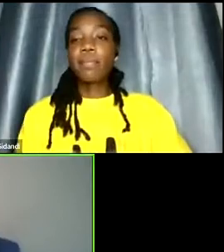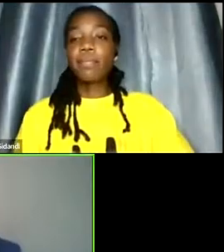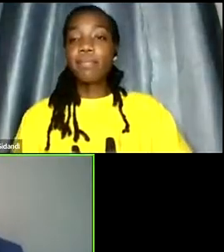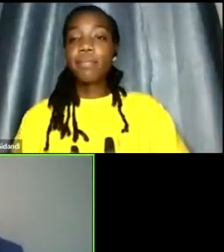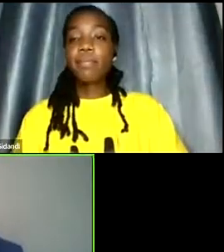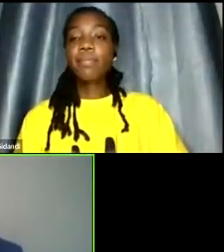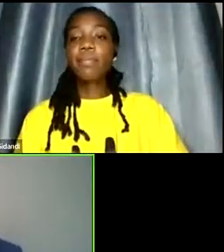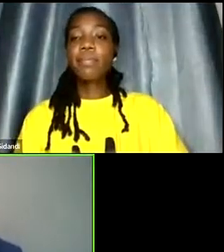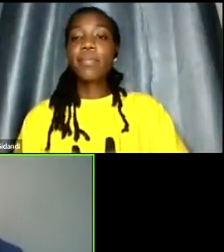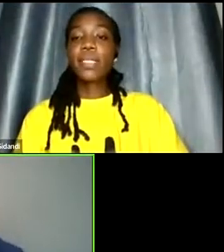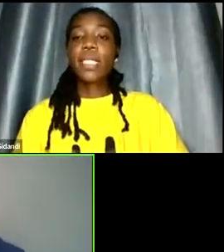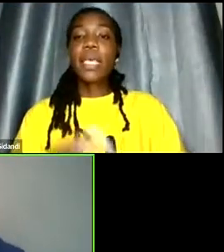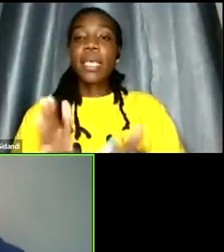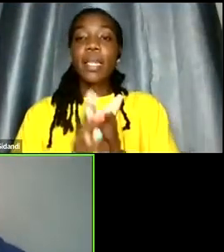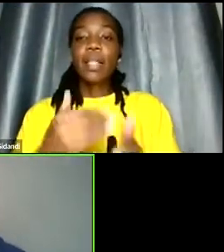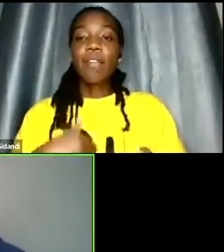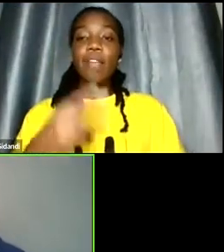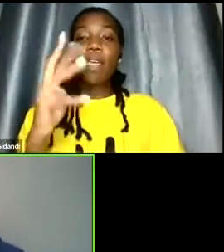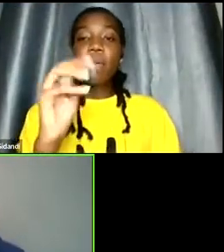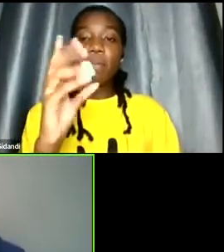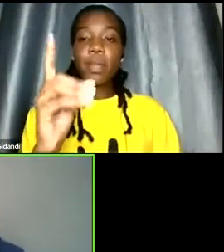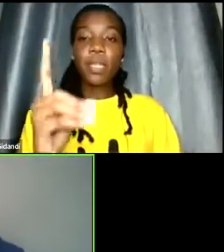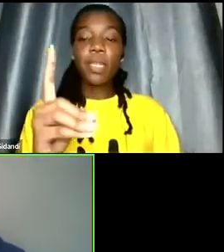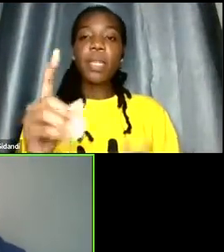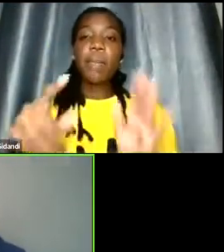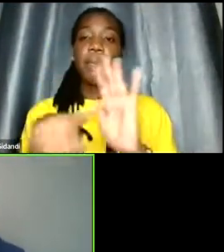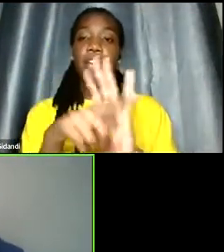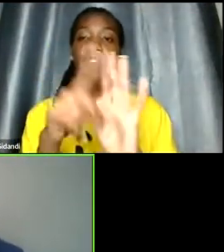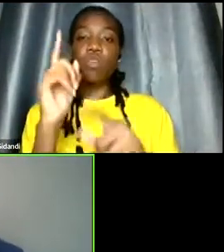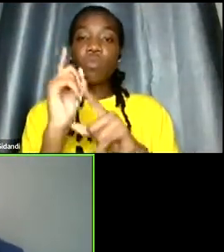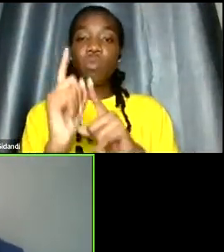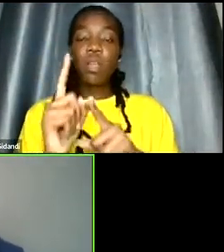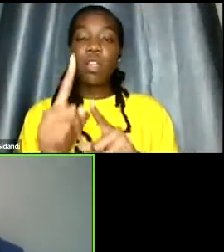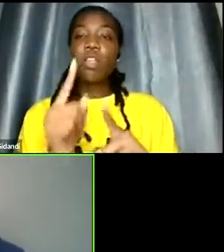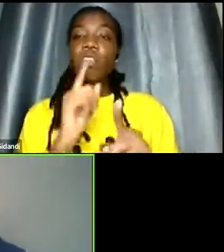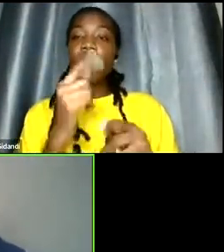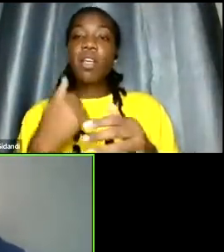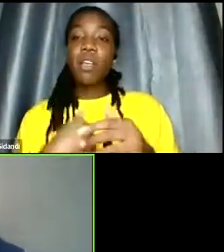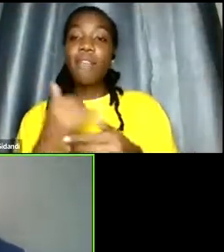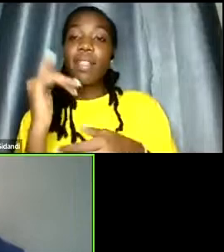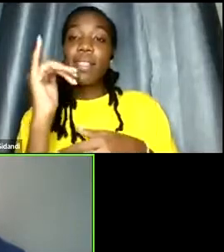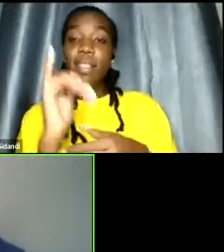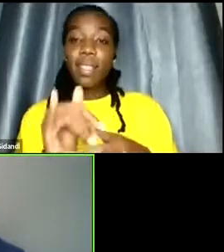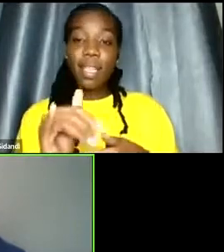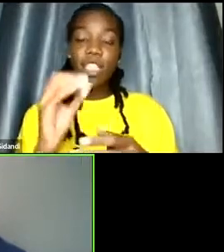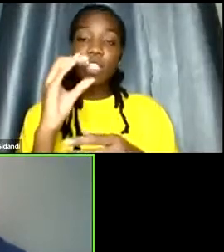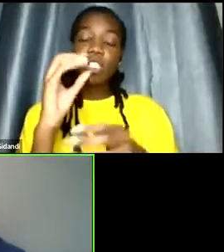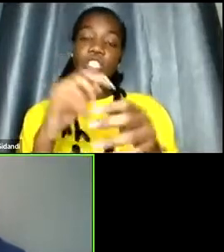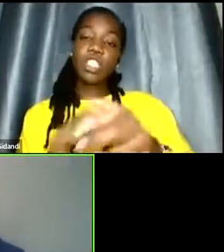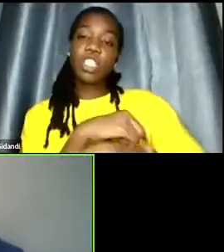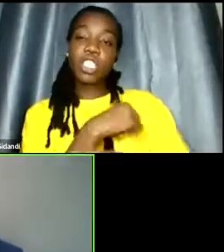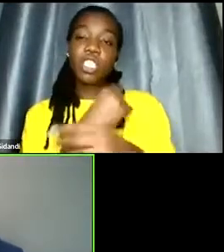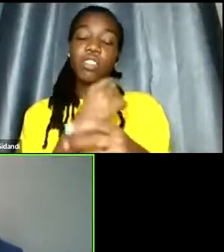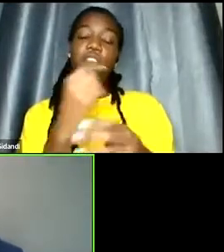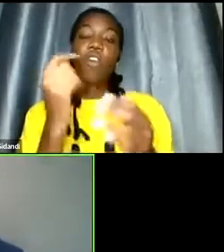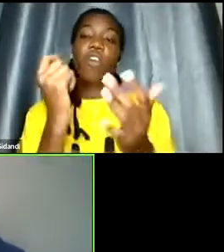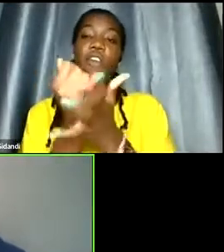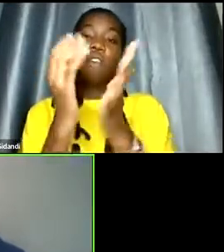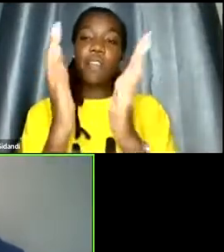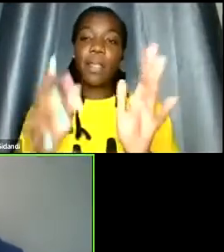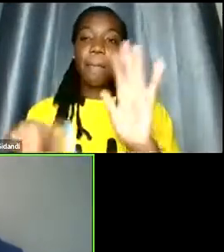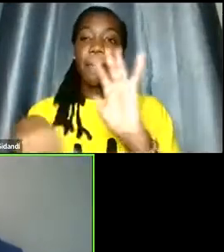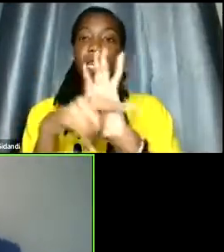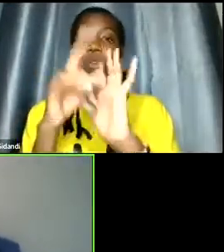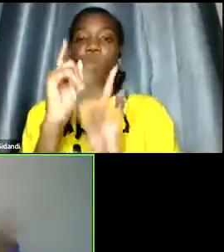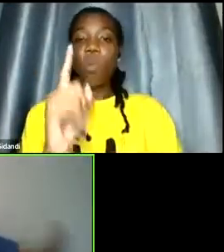MD -1. They are the level of managing director or chief executive officer -1. So they report into the CEO or to the MD